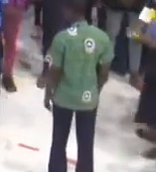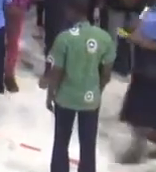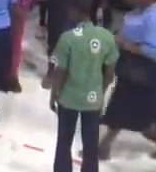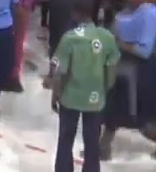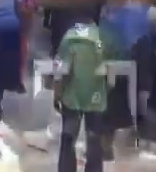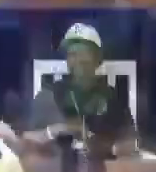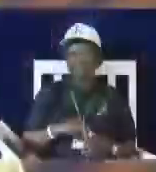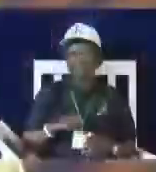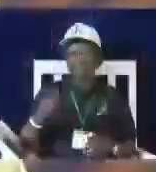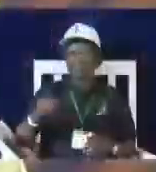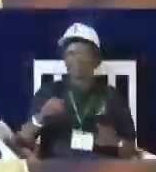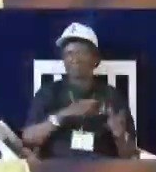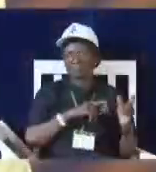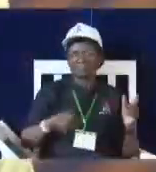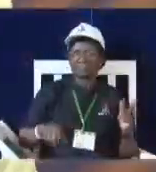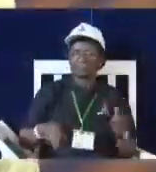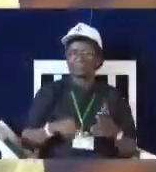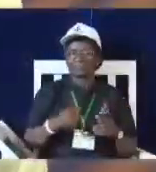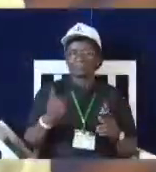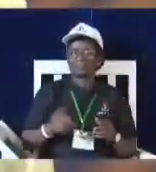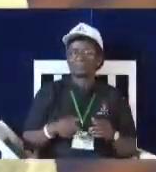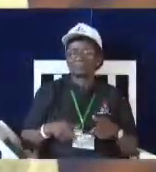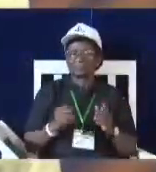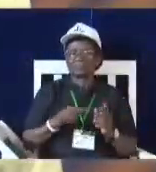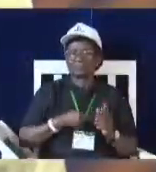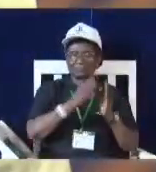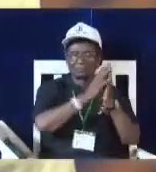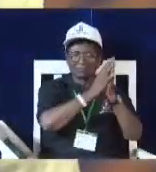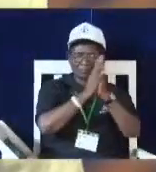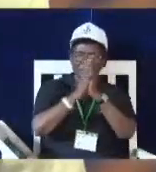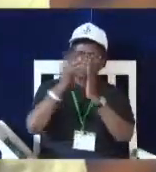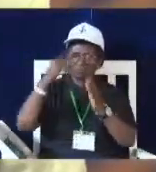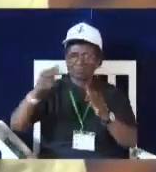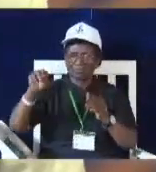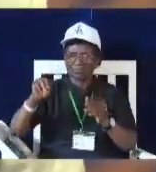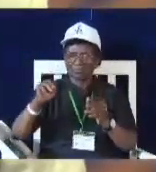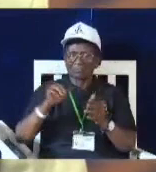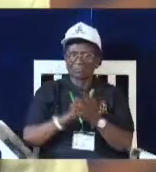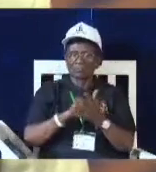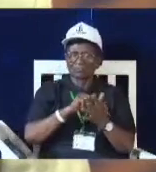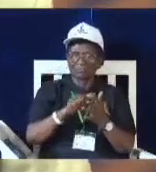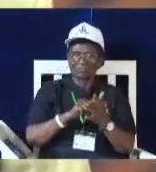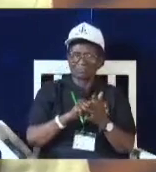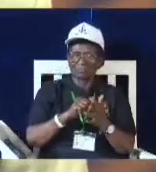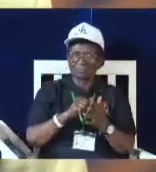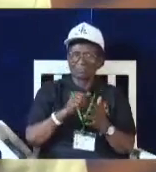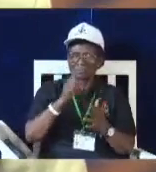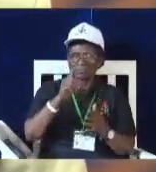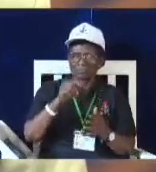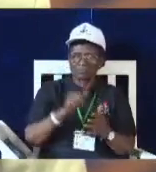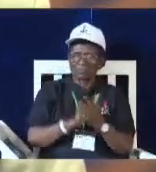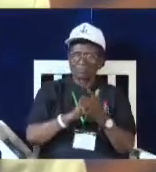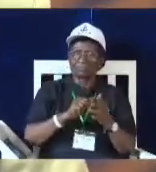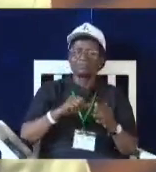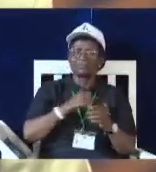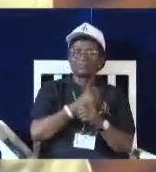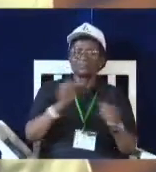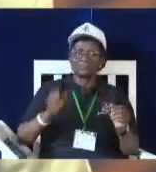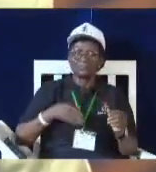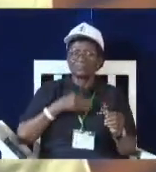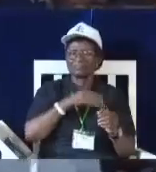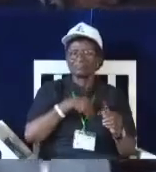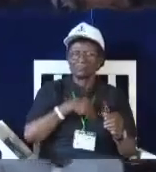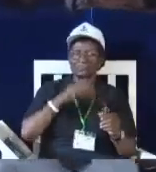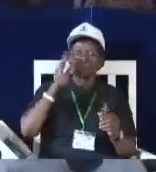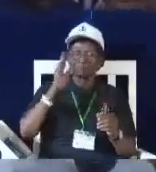these people and intercede for them. Let's pray that the one who saved our own souls will save their